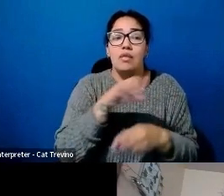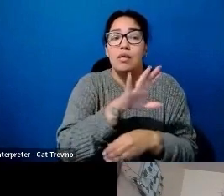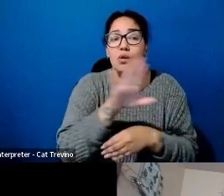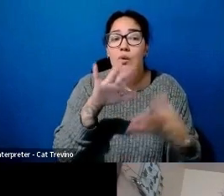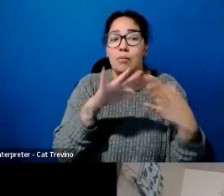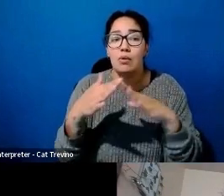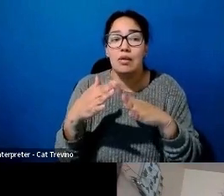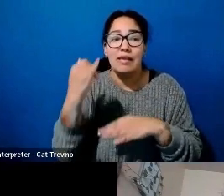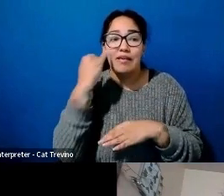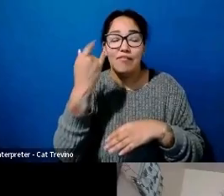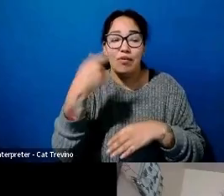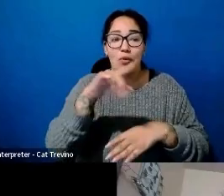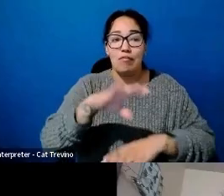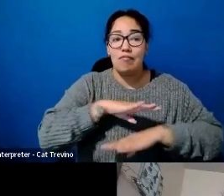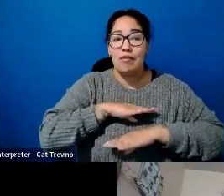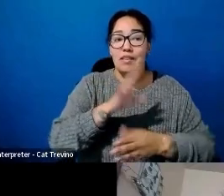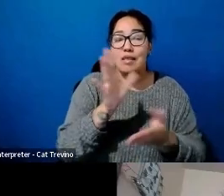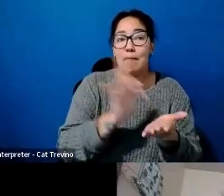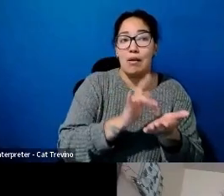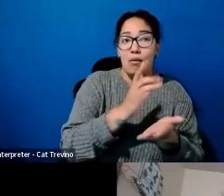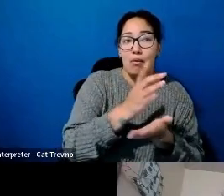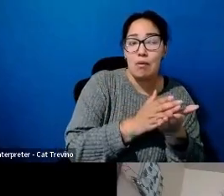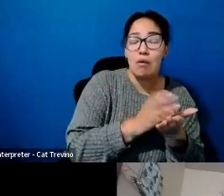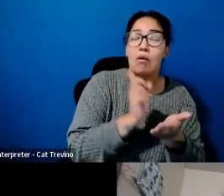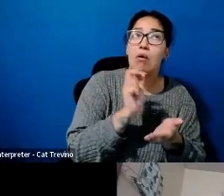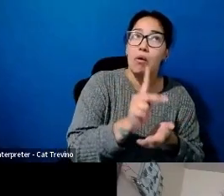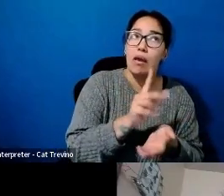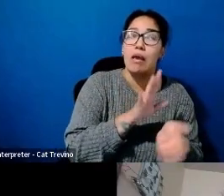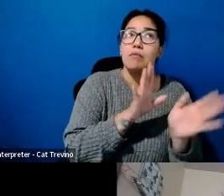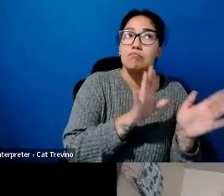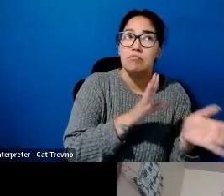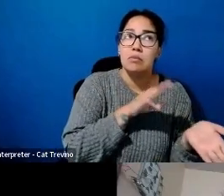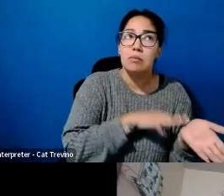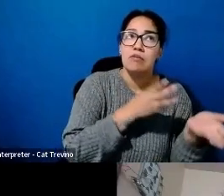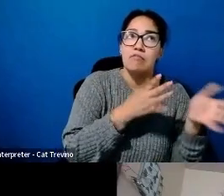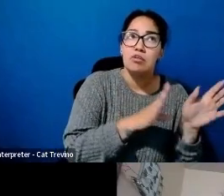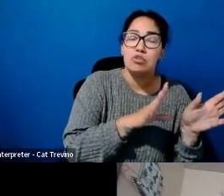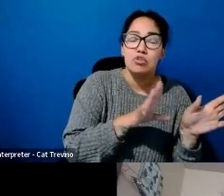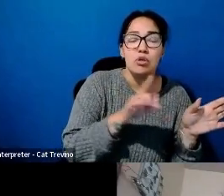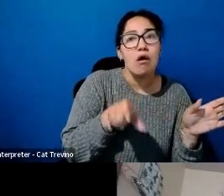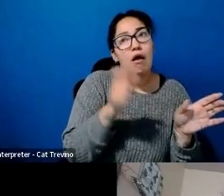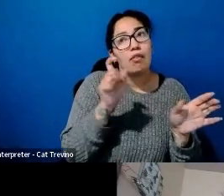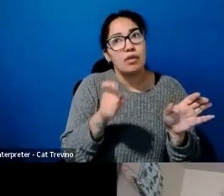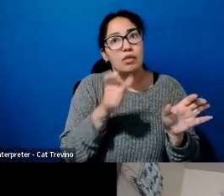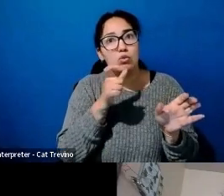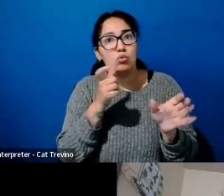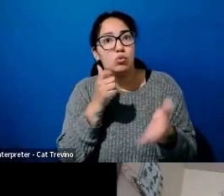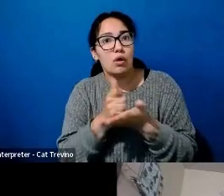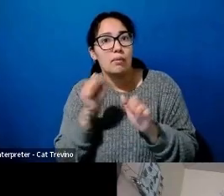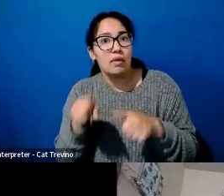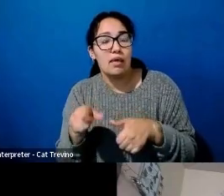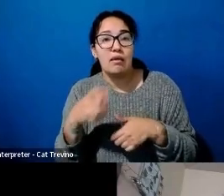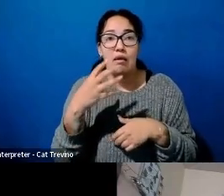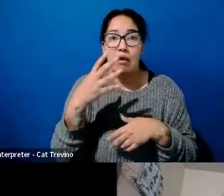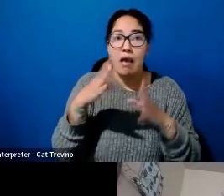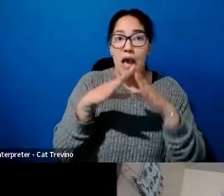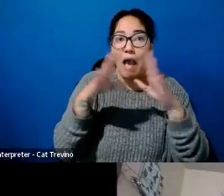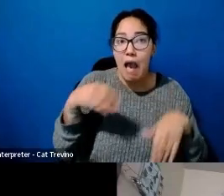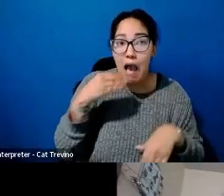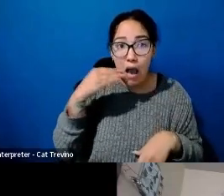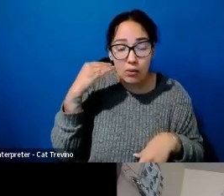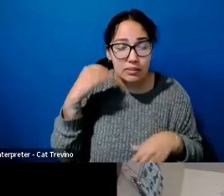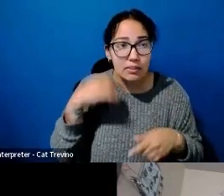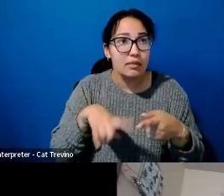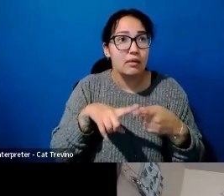you're fulfilling the medical piece, who can help with the survivor's other needs? Do they have housing needs? Do